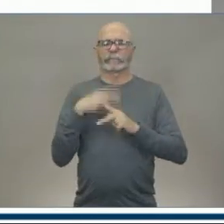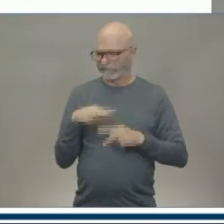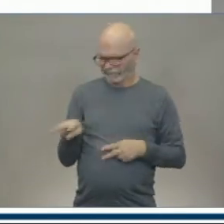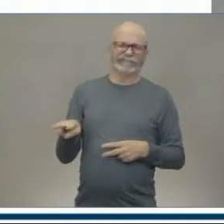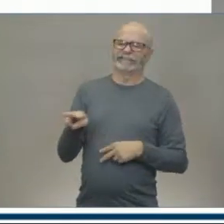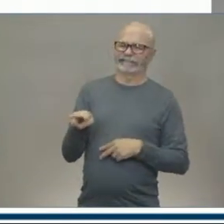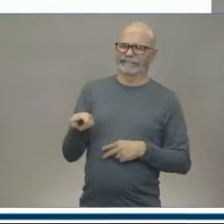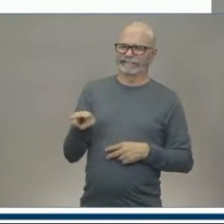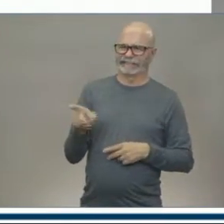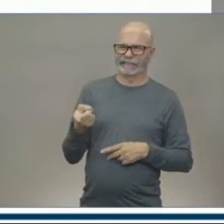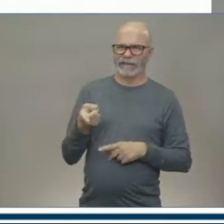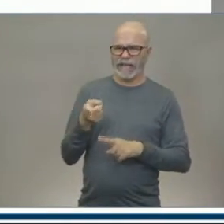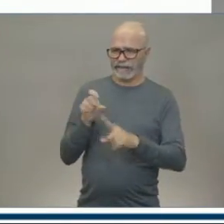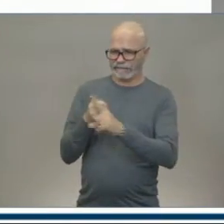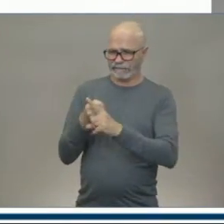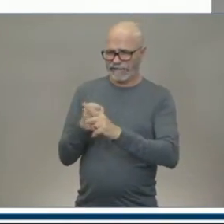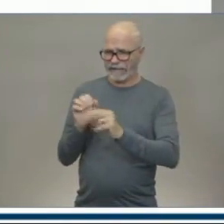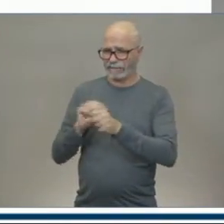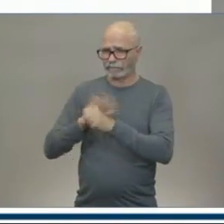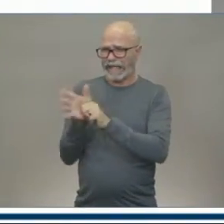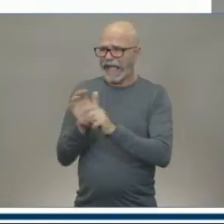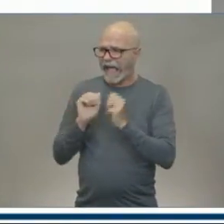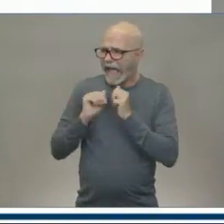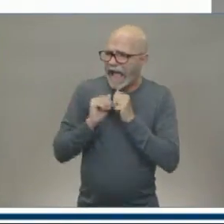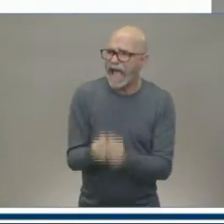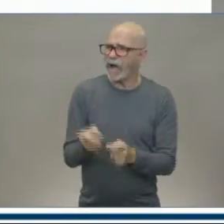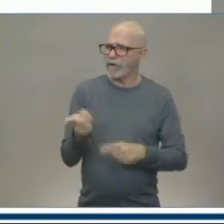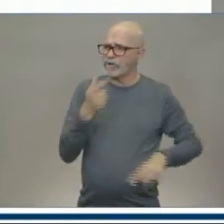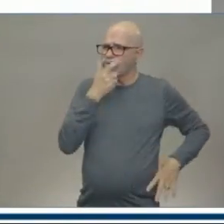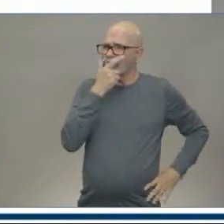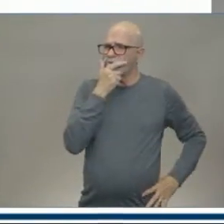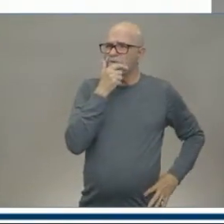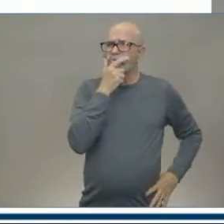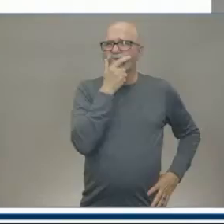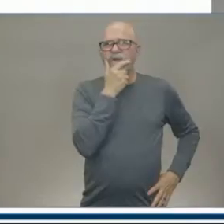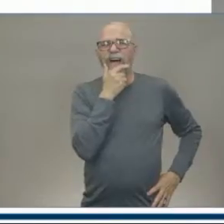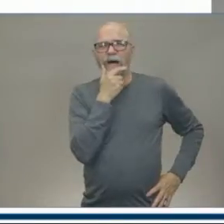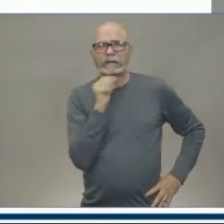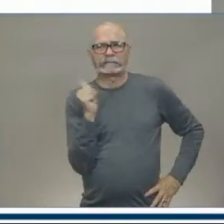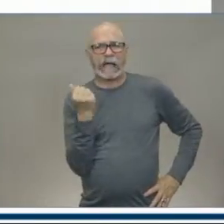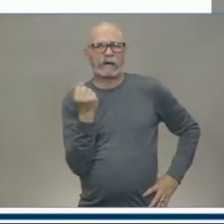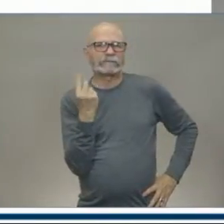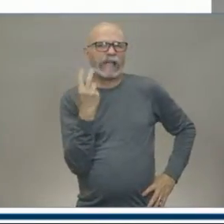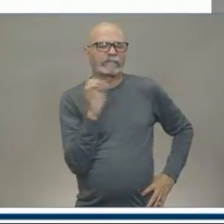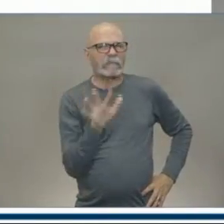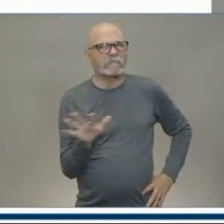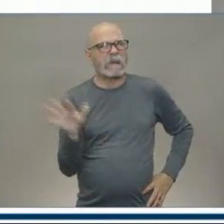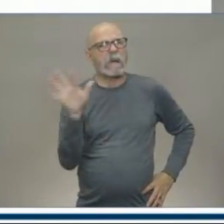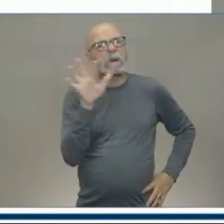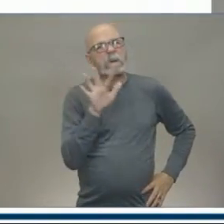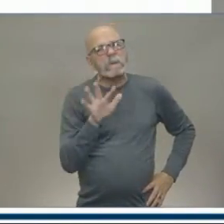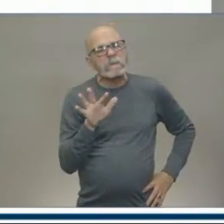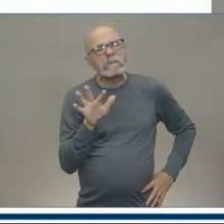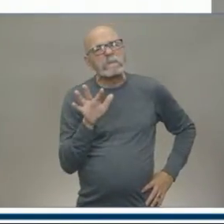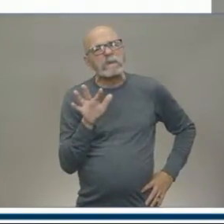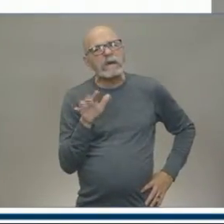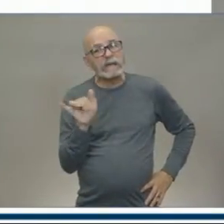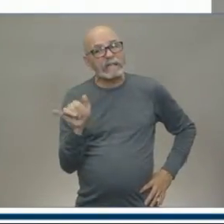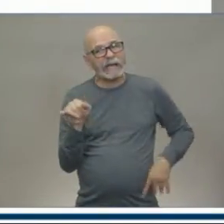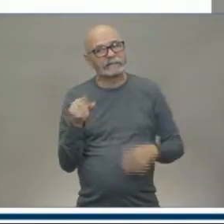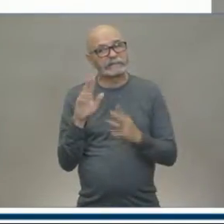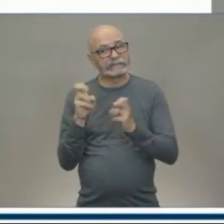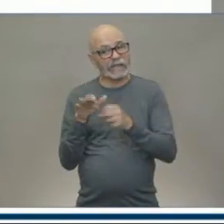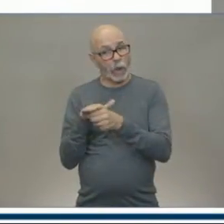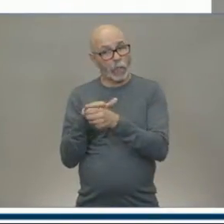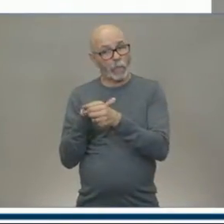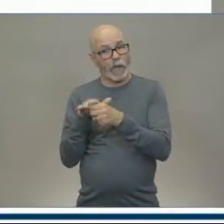have that number of cases that we're aware of. That quite likely the explanation is they were exposed here locally. We know when you